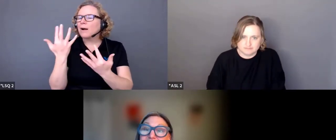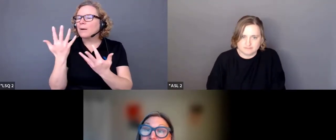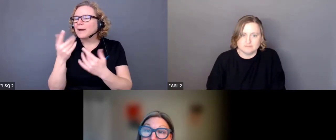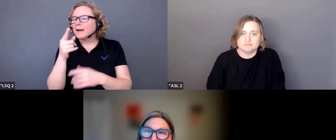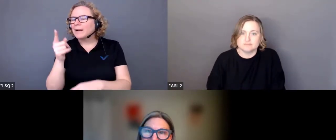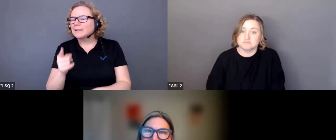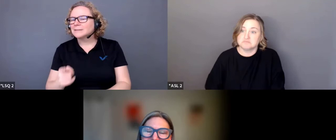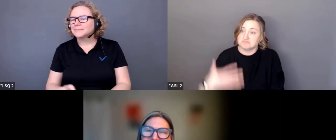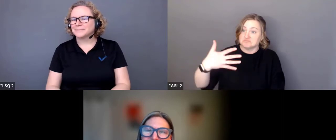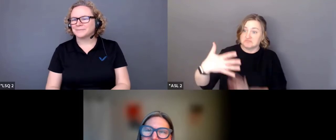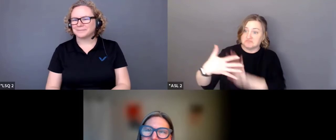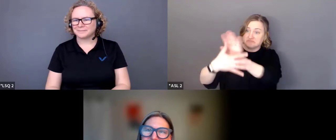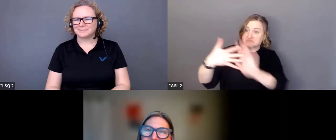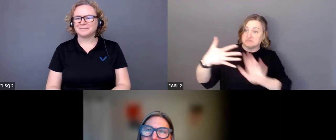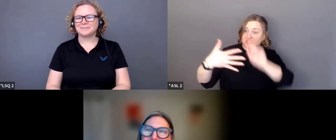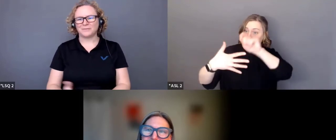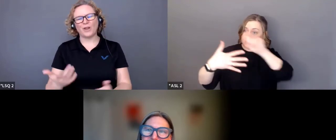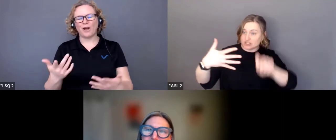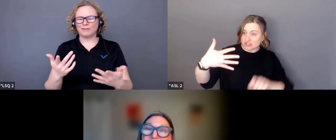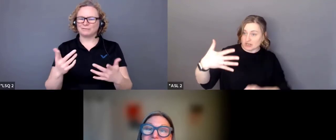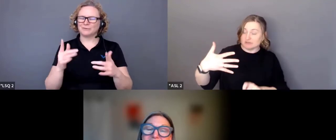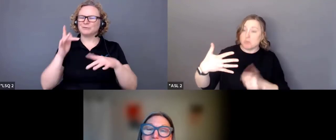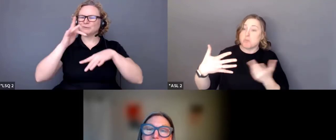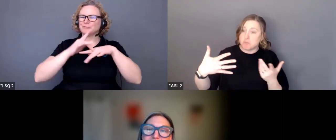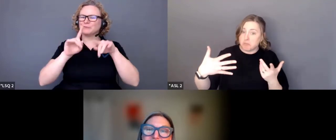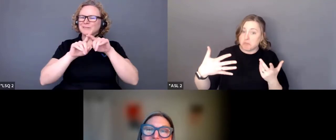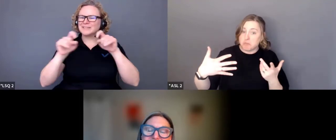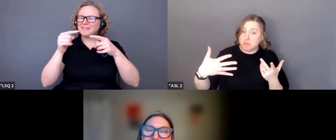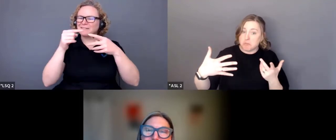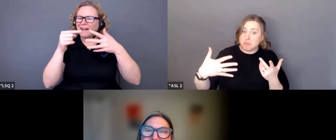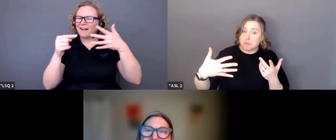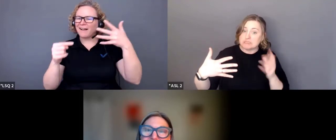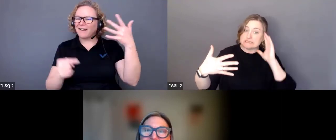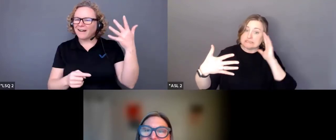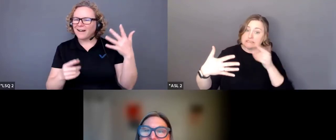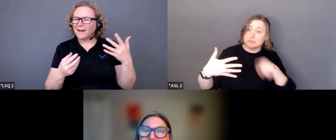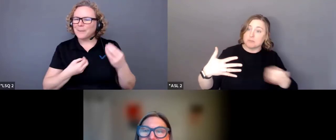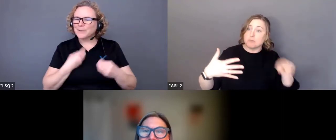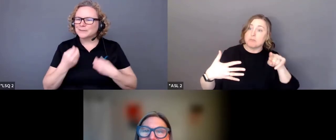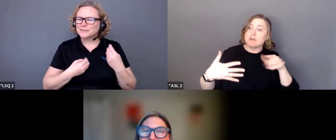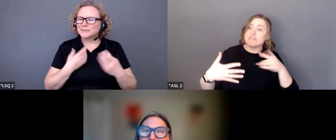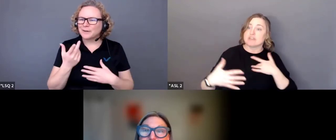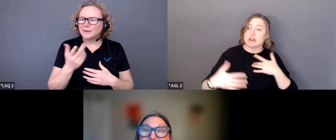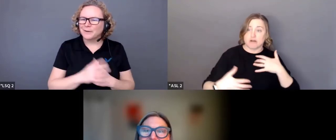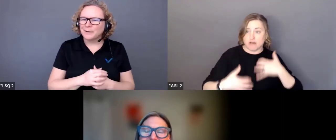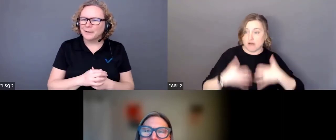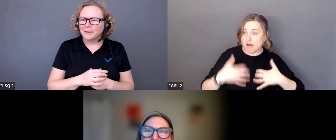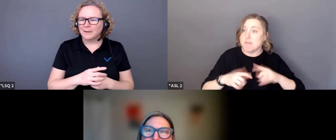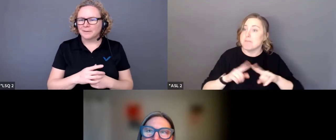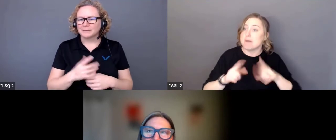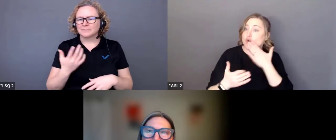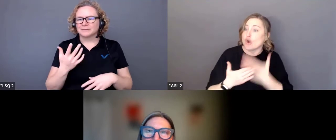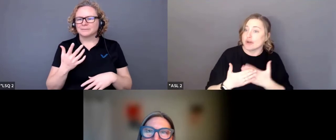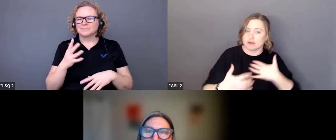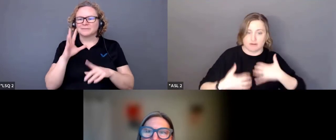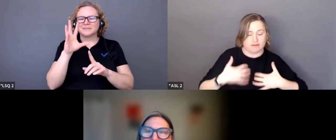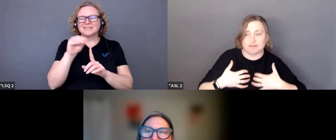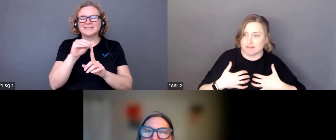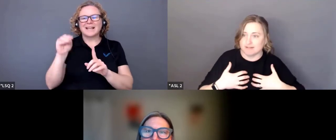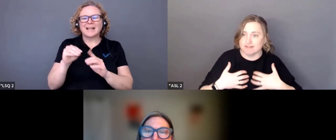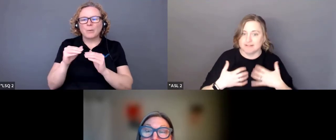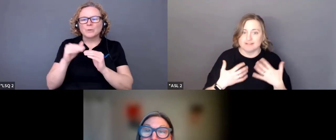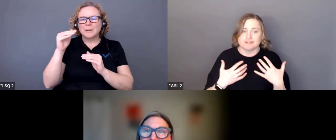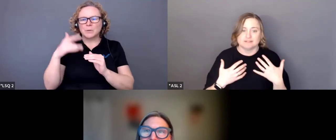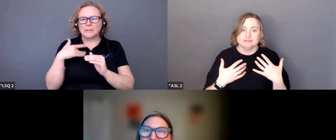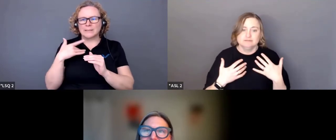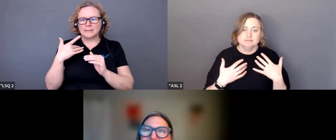A little of everything here, with more than half of you saying you feel unsettled in a good way, more than half of you